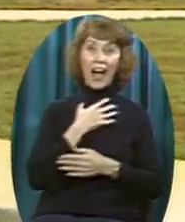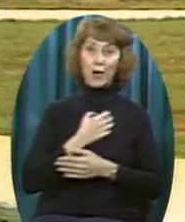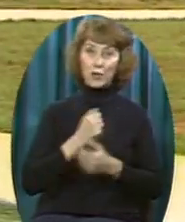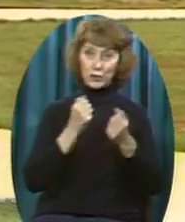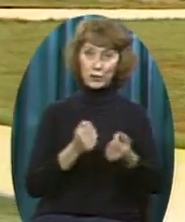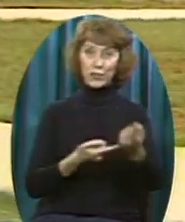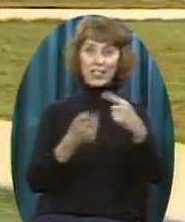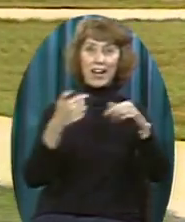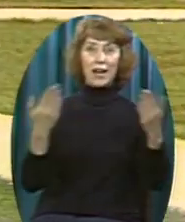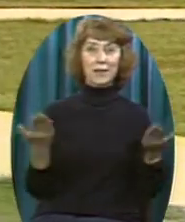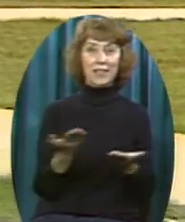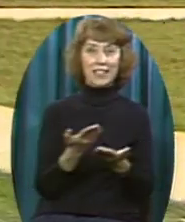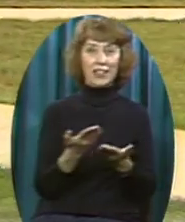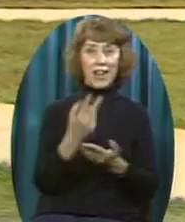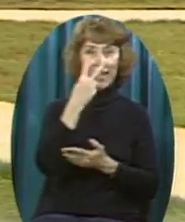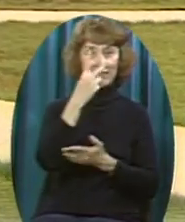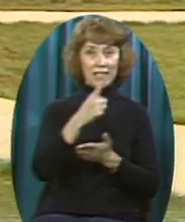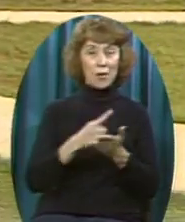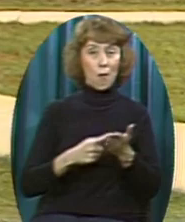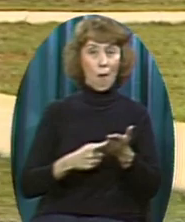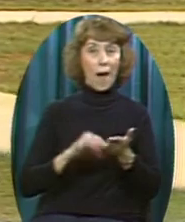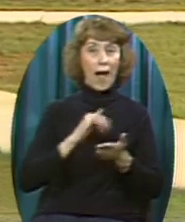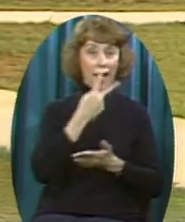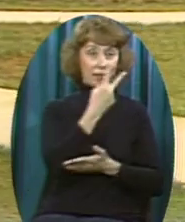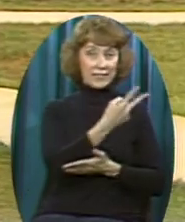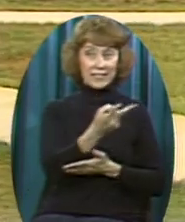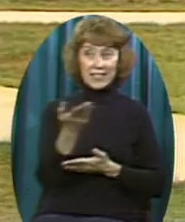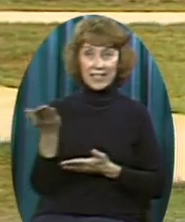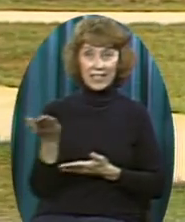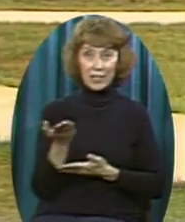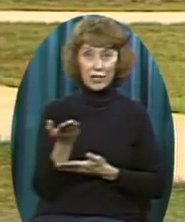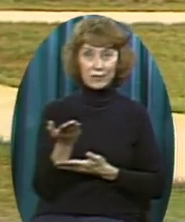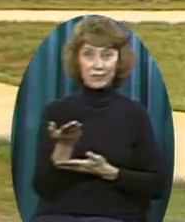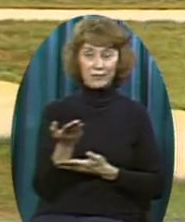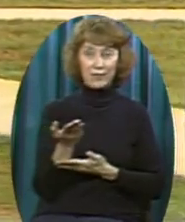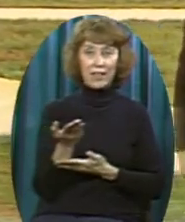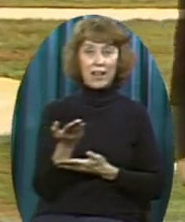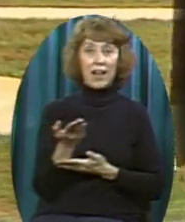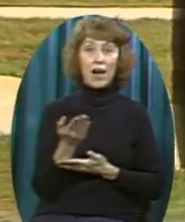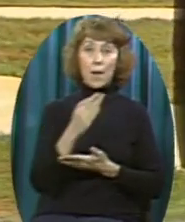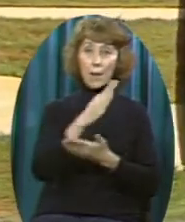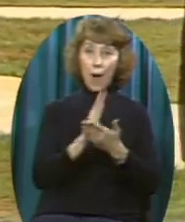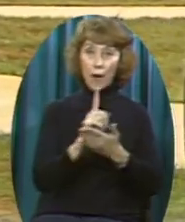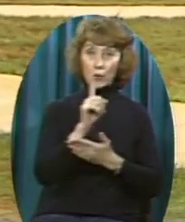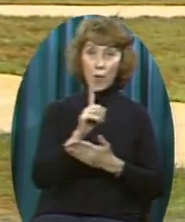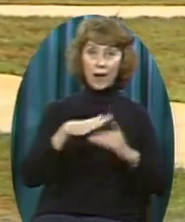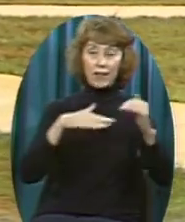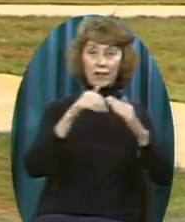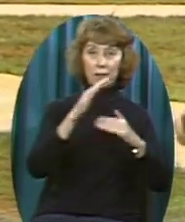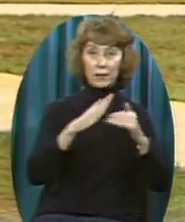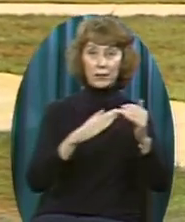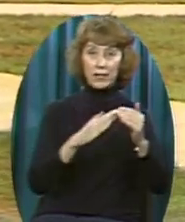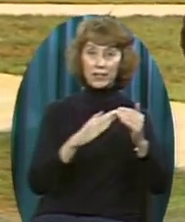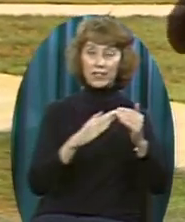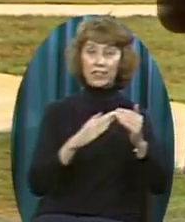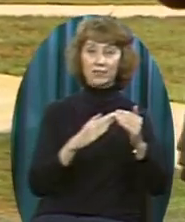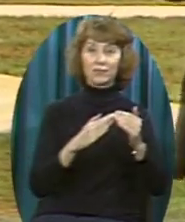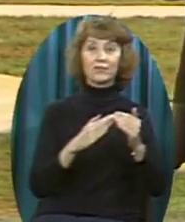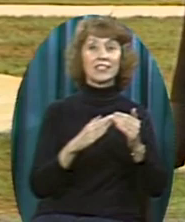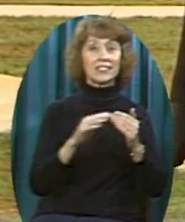and what I every day am a part of. Phase 1 has taken 10 years. We've invested about $100 million in what we've done